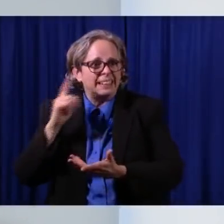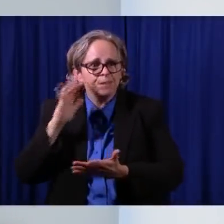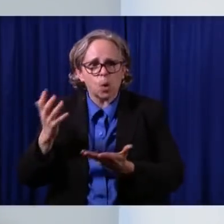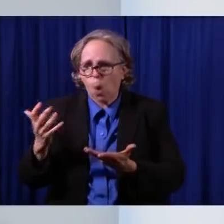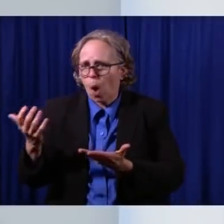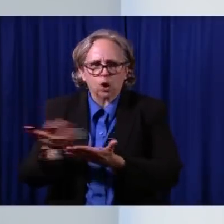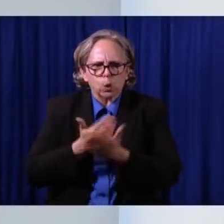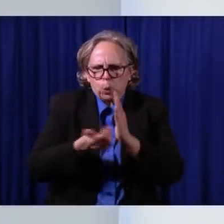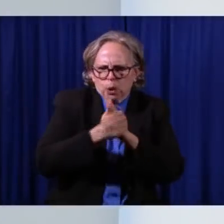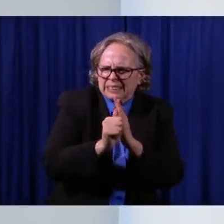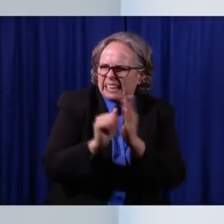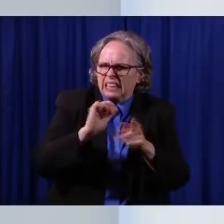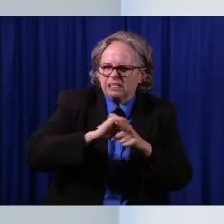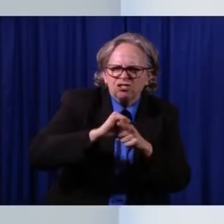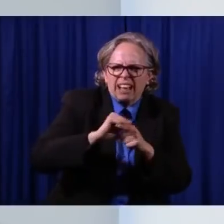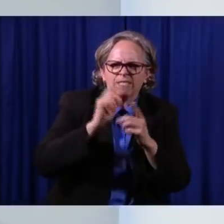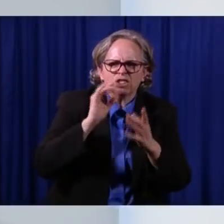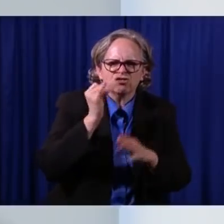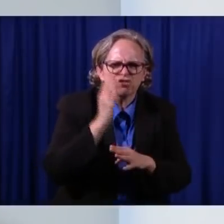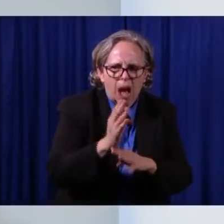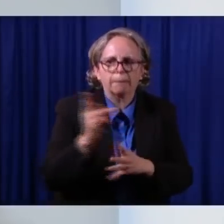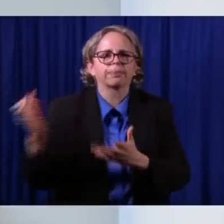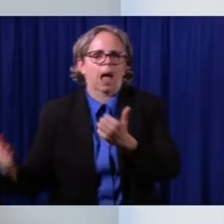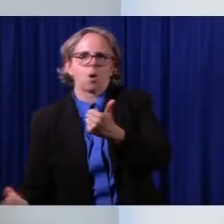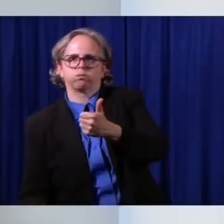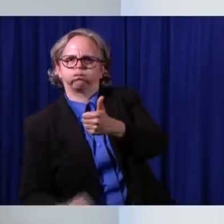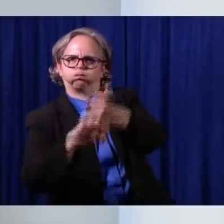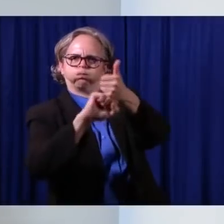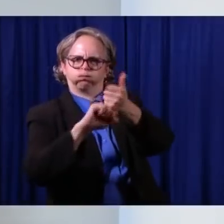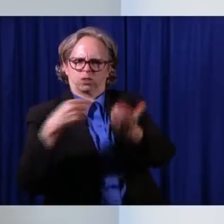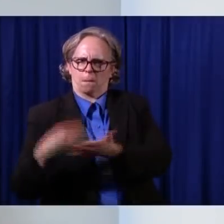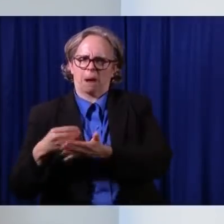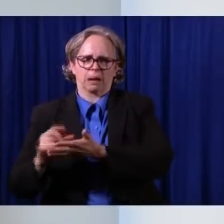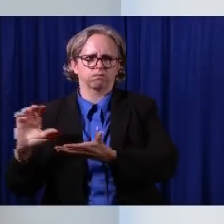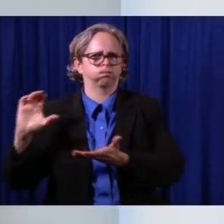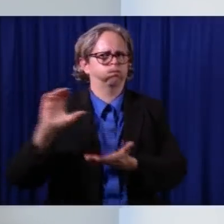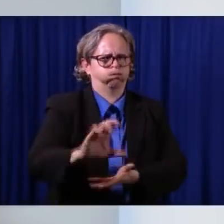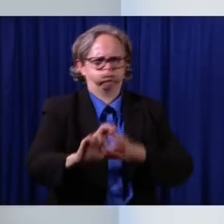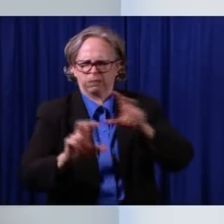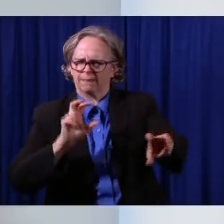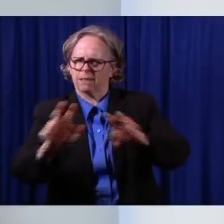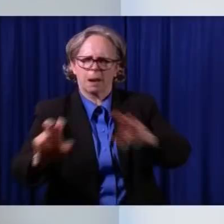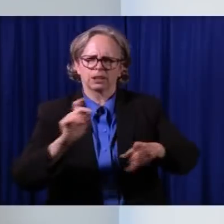the training can go on safely and the employ of those people can proceed.